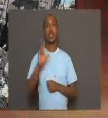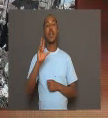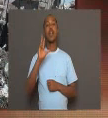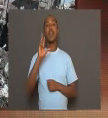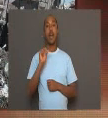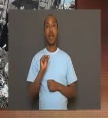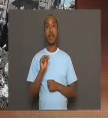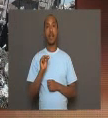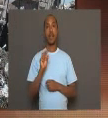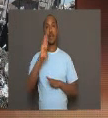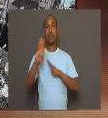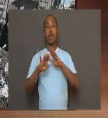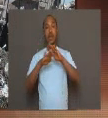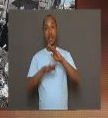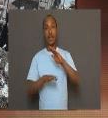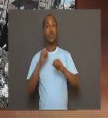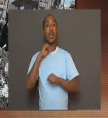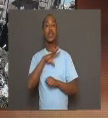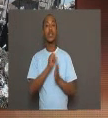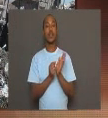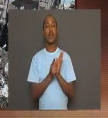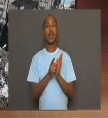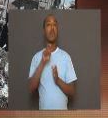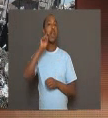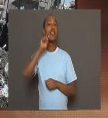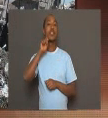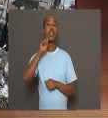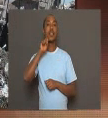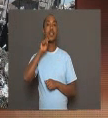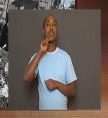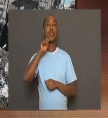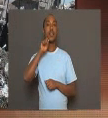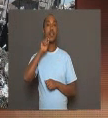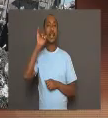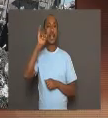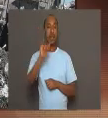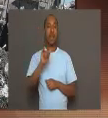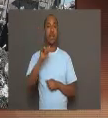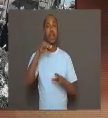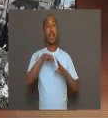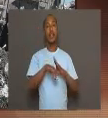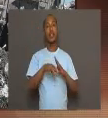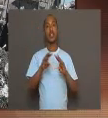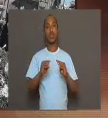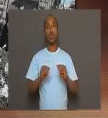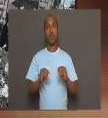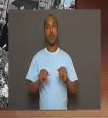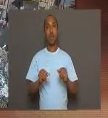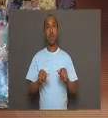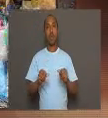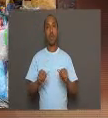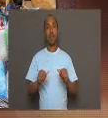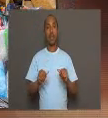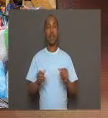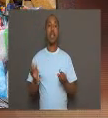Non-biodegradable wastes, such as plastics, can remain in the soil for decades